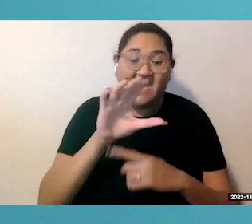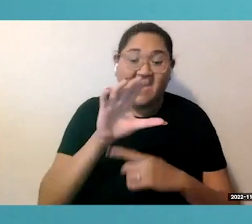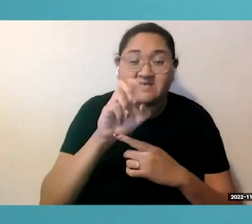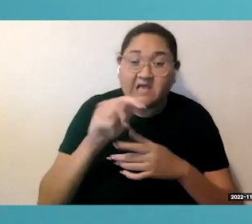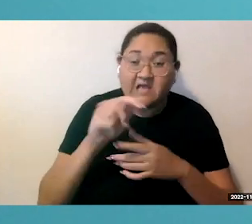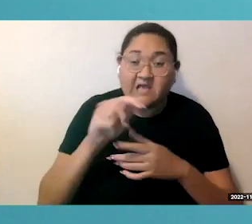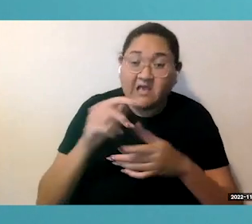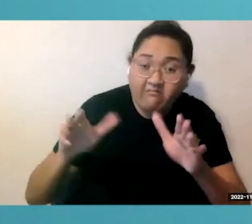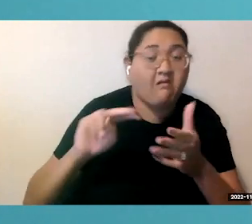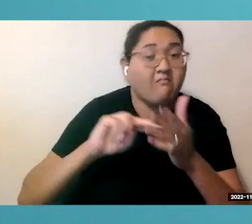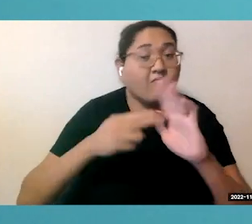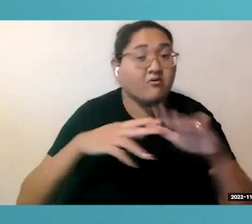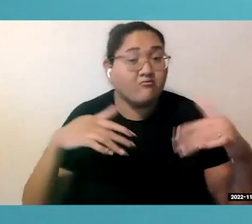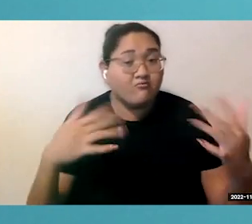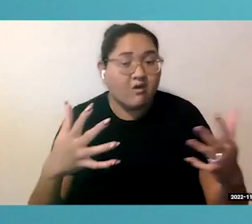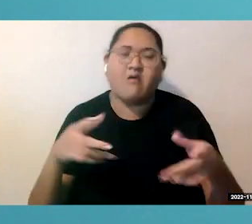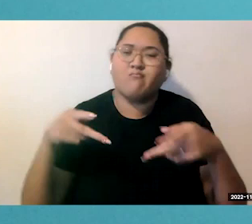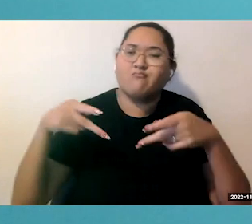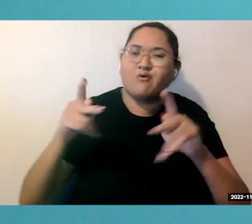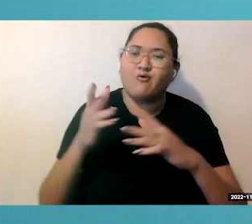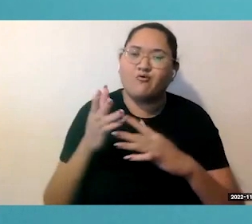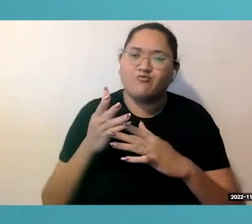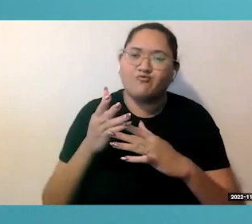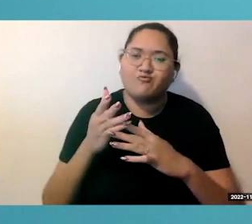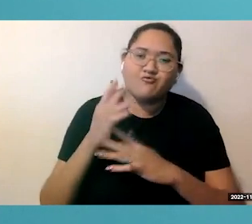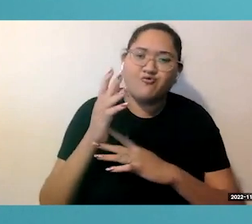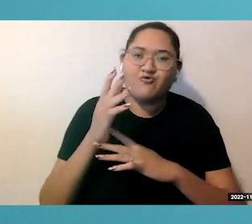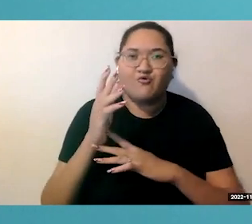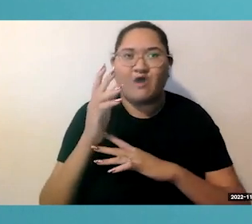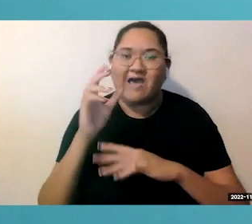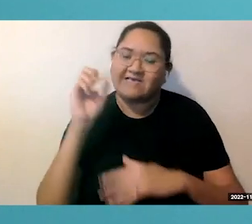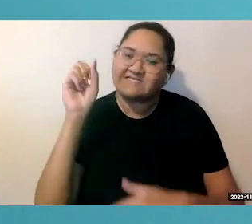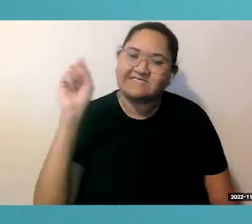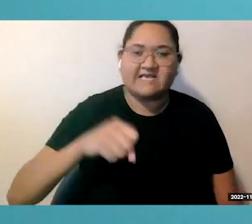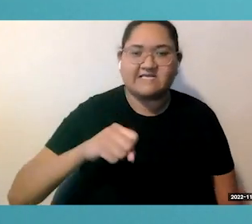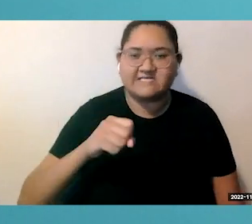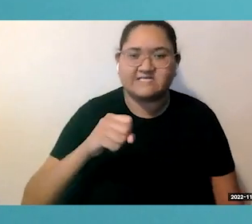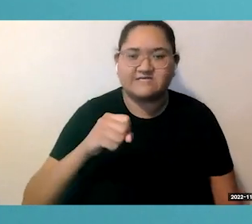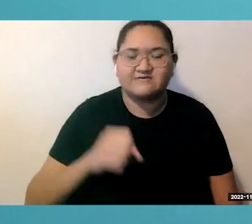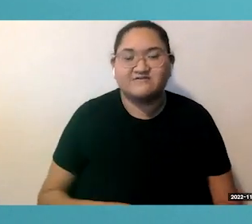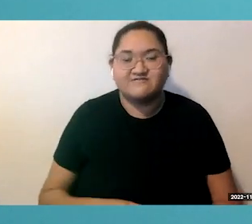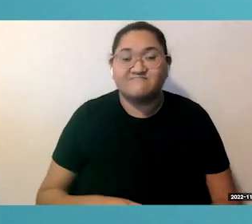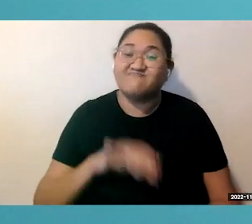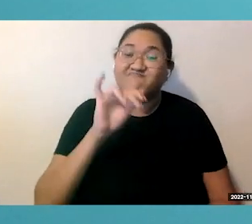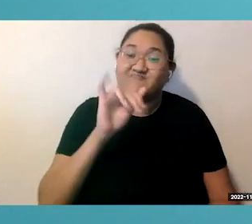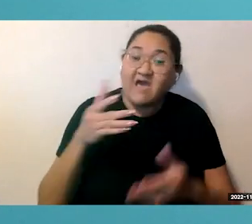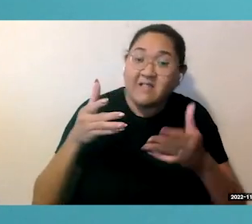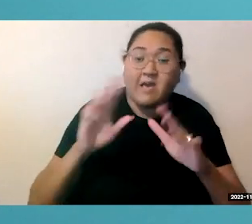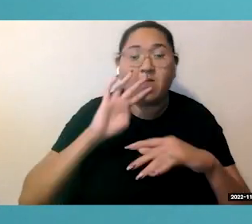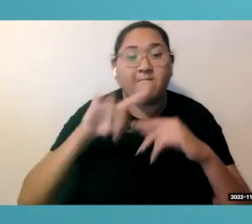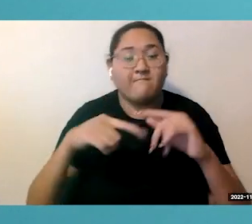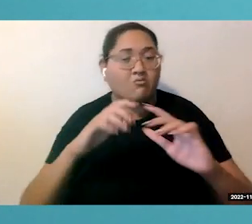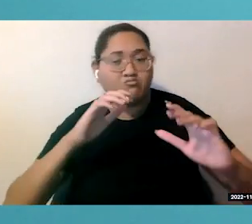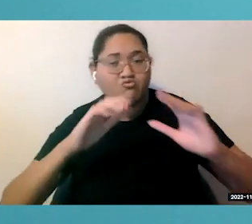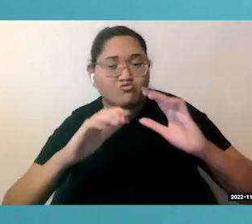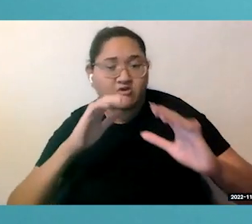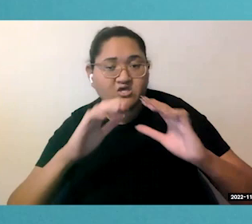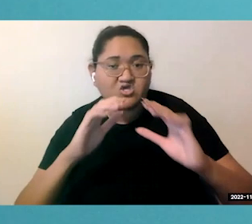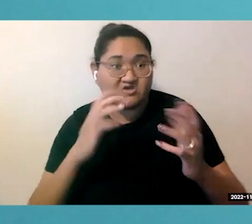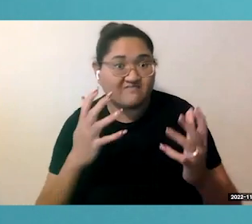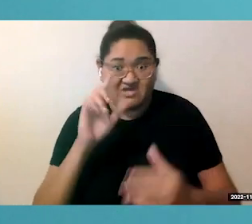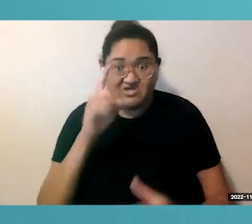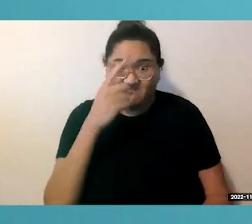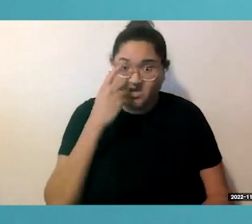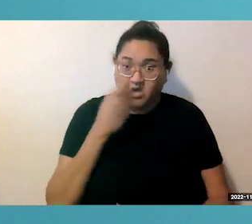is consent? Consent is giving permission through an enthusiastic and verbal yes. Consent is about